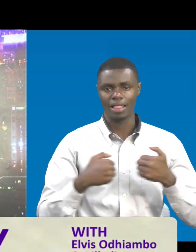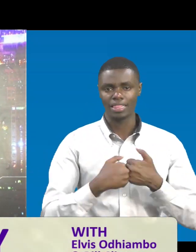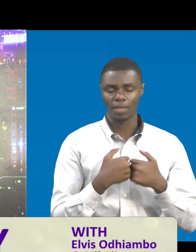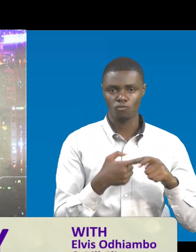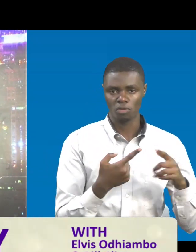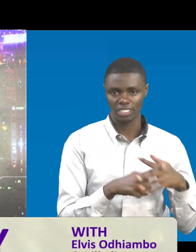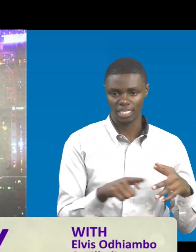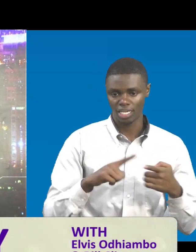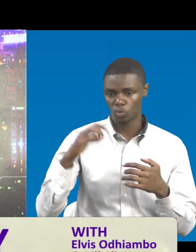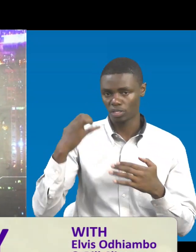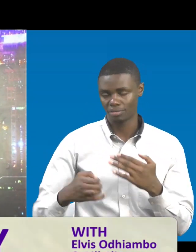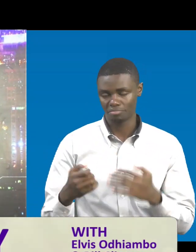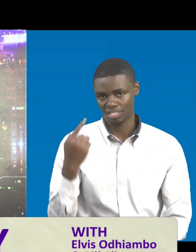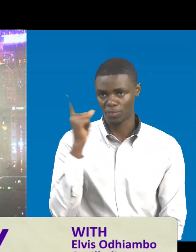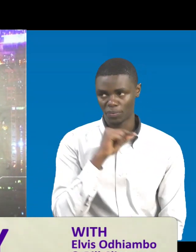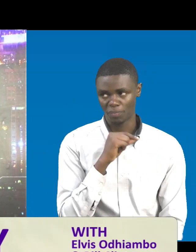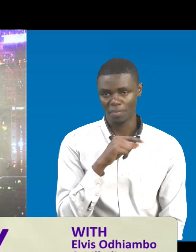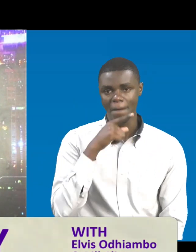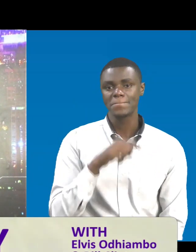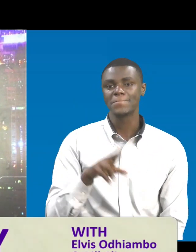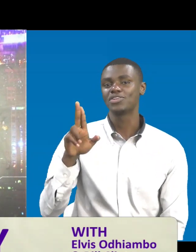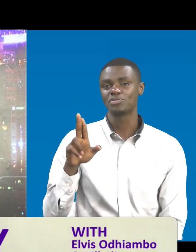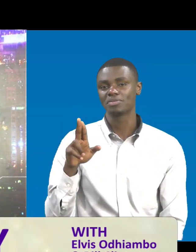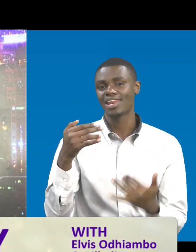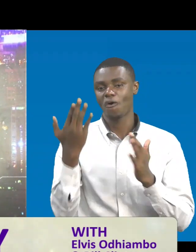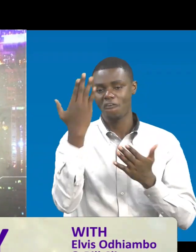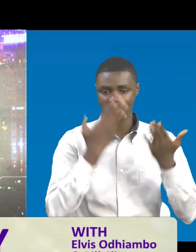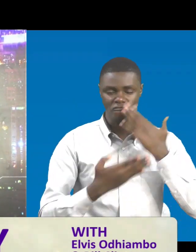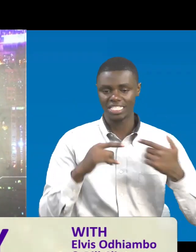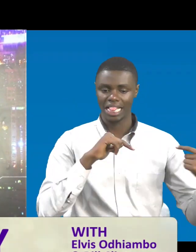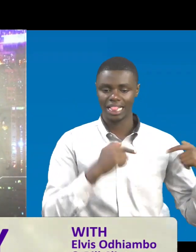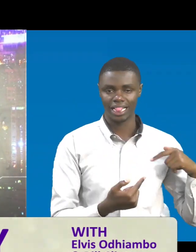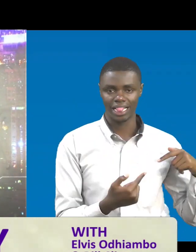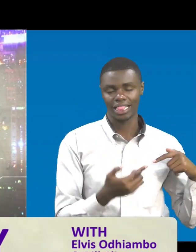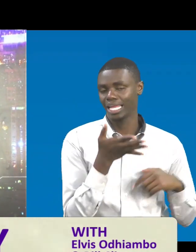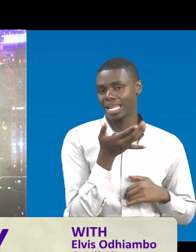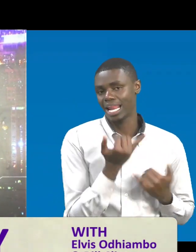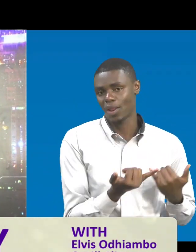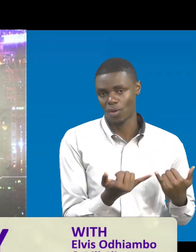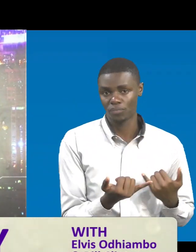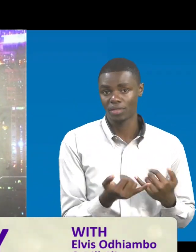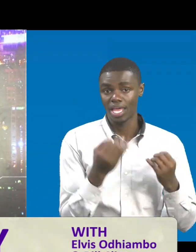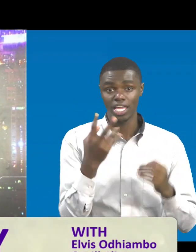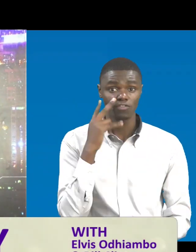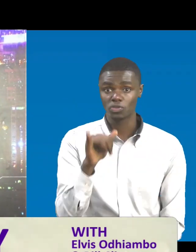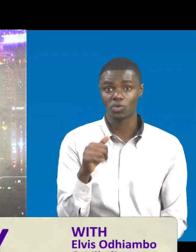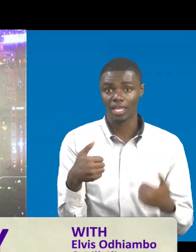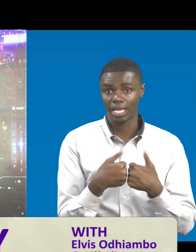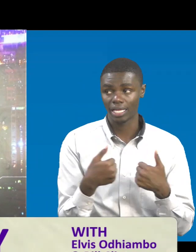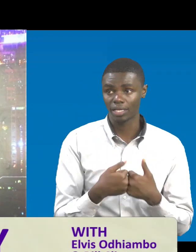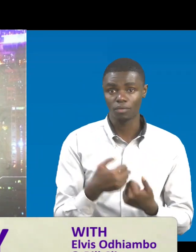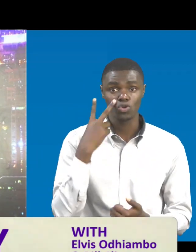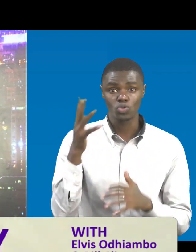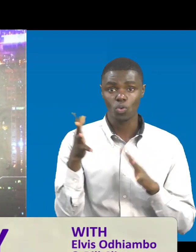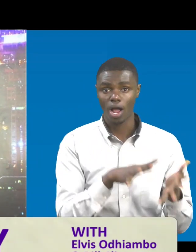the end. Of course, it's understandable that Manchester United are facing a lot of injury woes right about now. And if you saw that game in particular, you